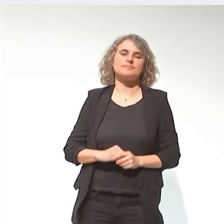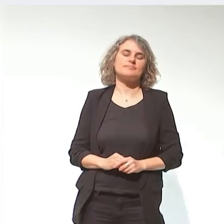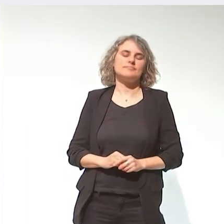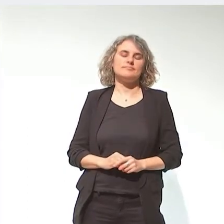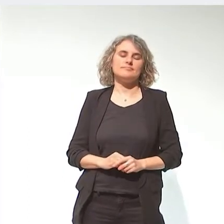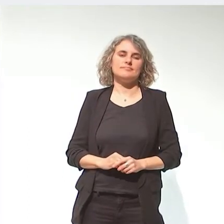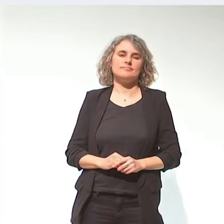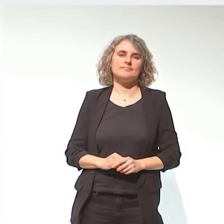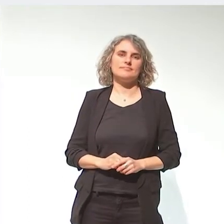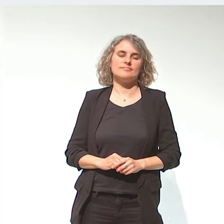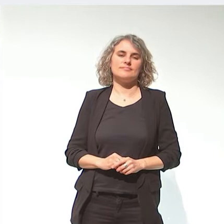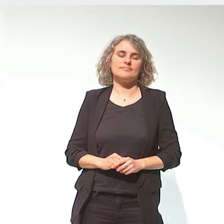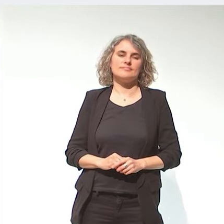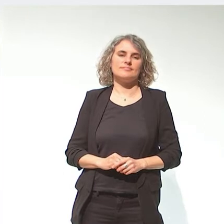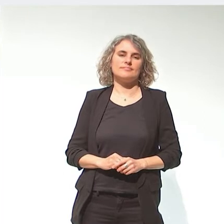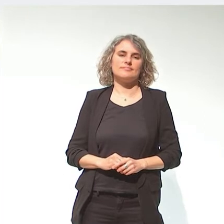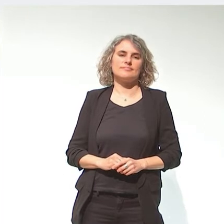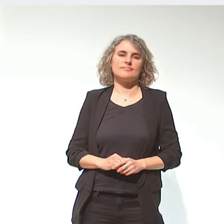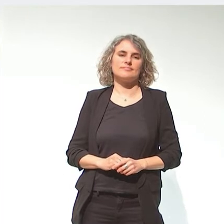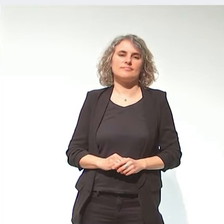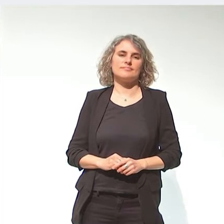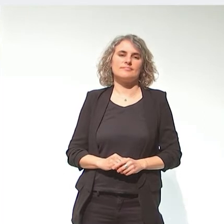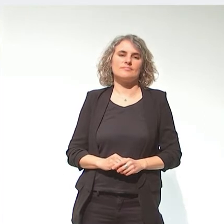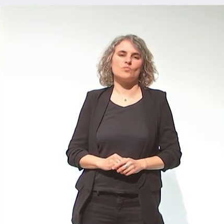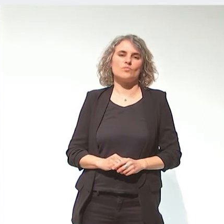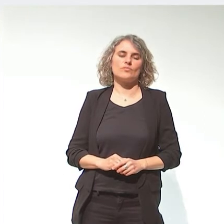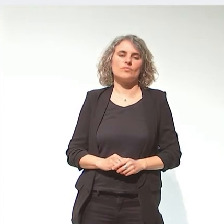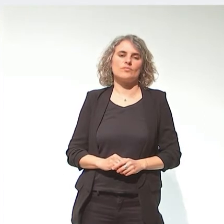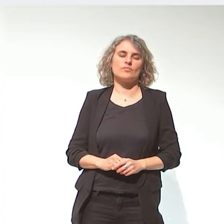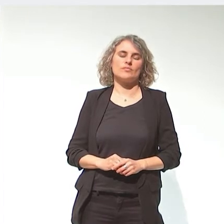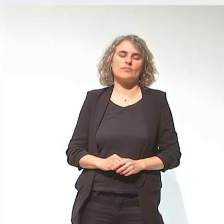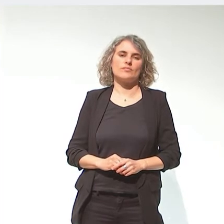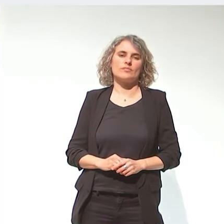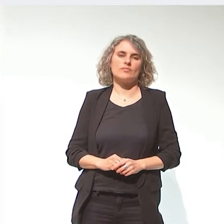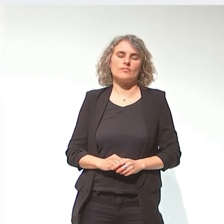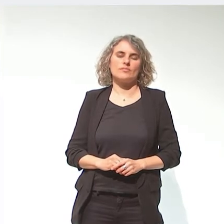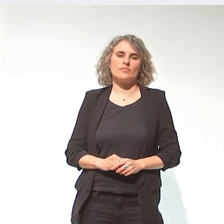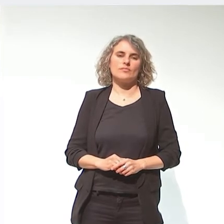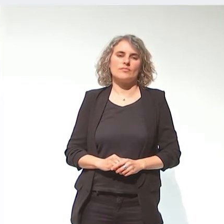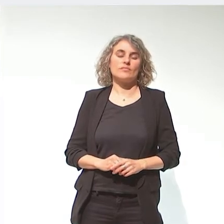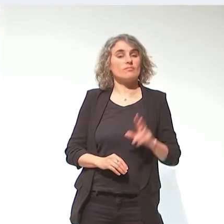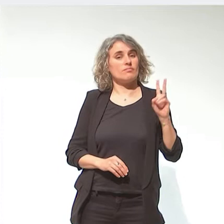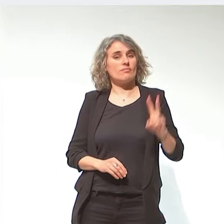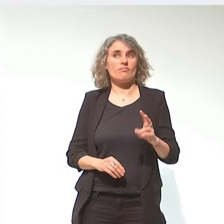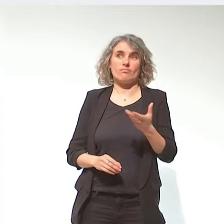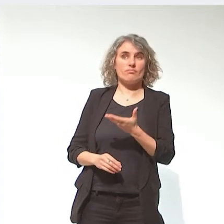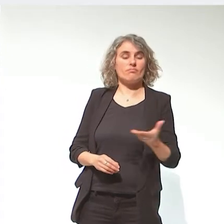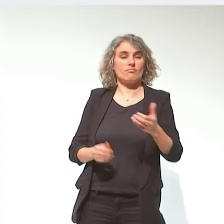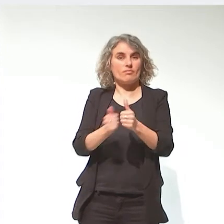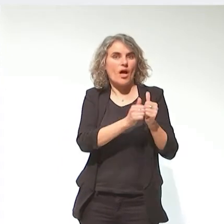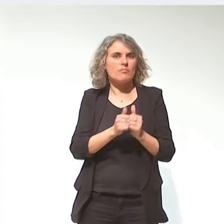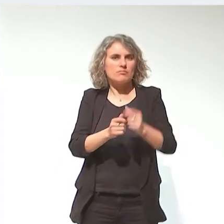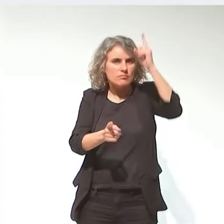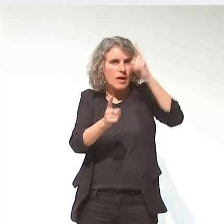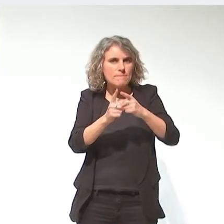it's nice that we can spend about these topics here. For this topic, yes, in order